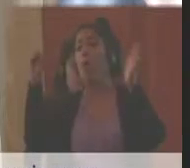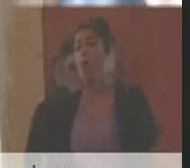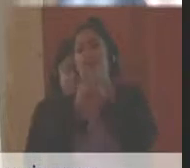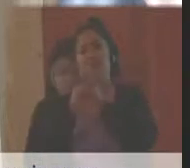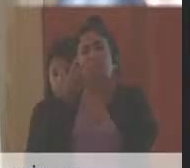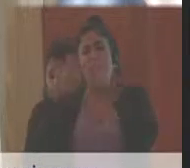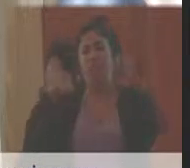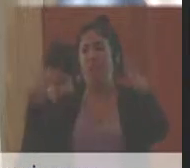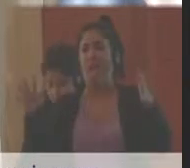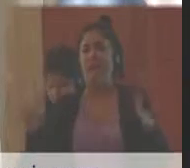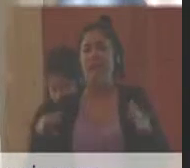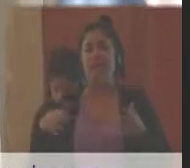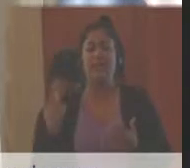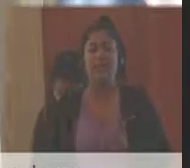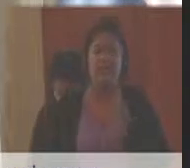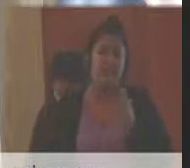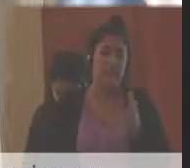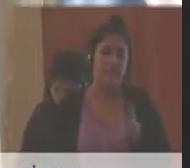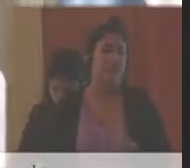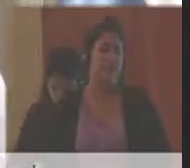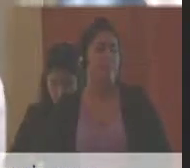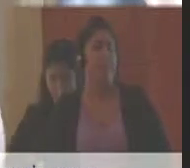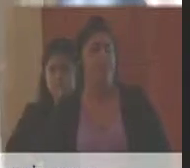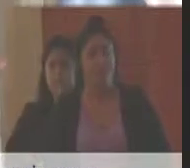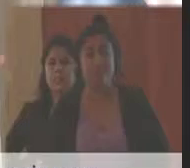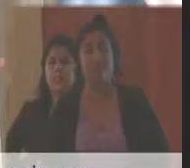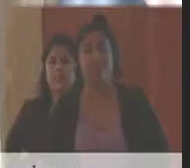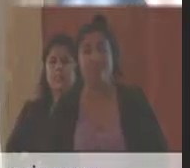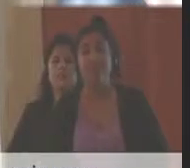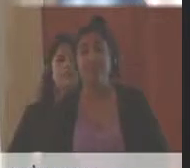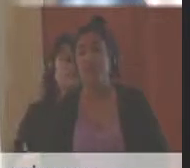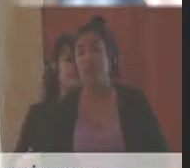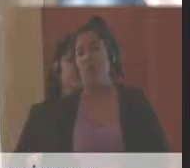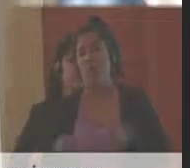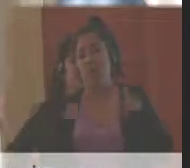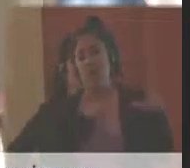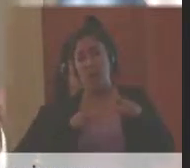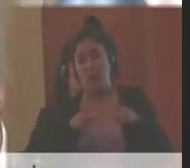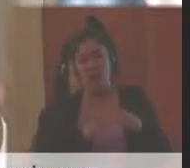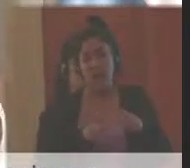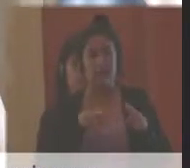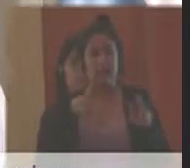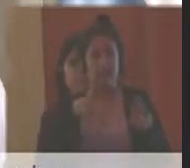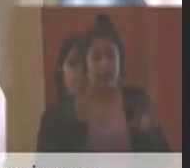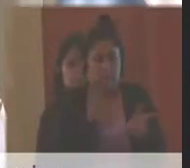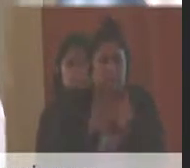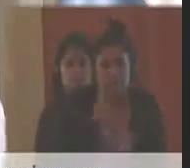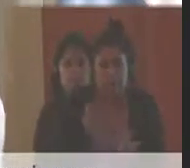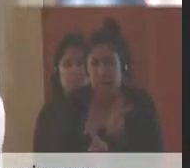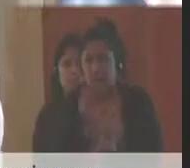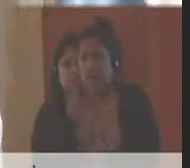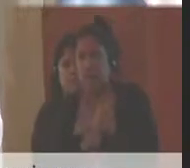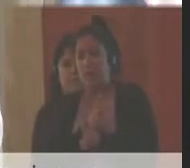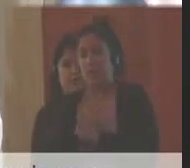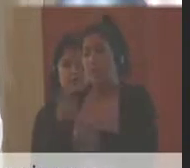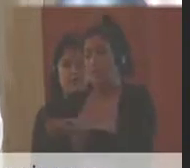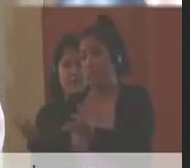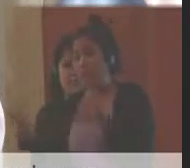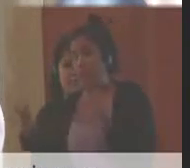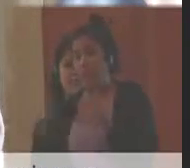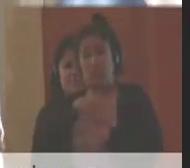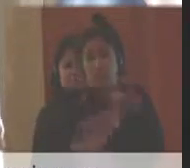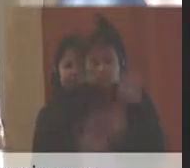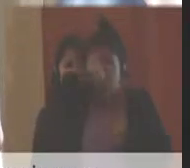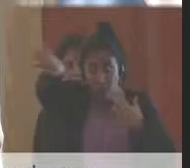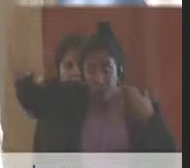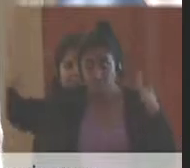inexistence of public infrastructure, physical and social territories that are unsafe on the population.